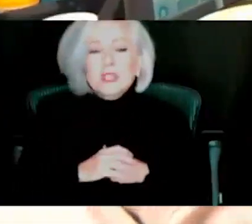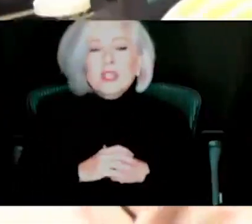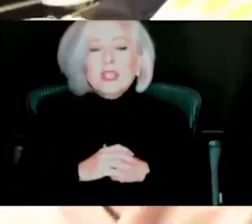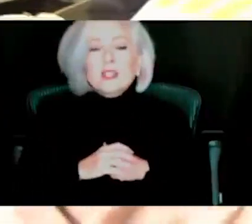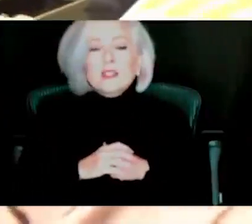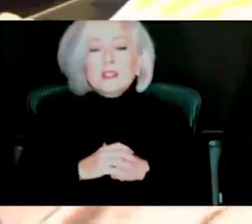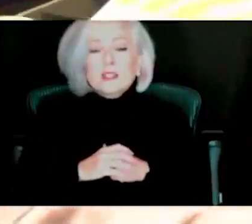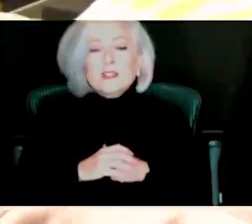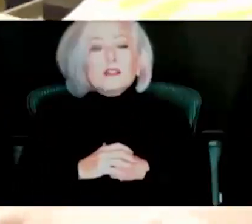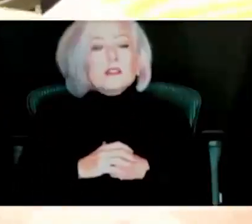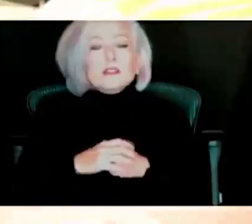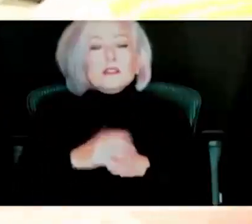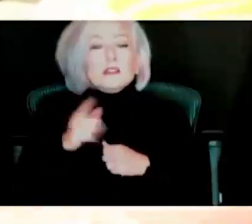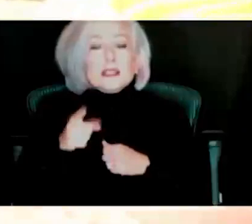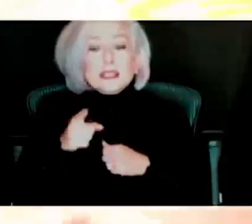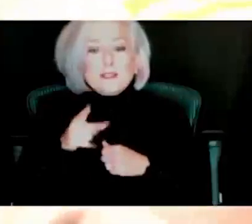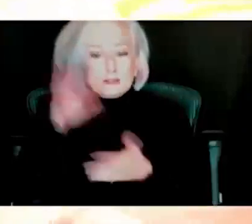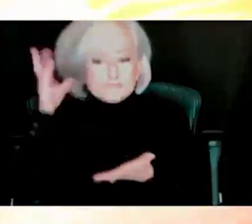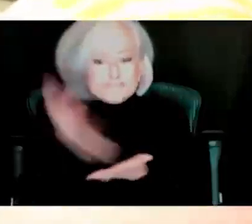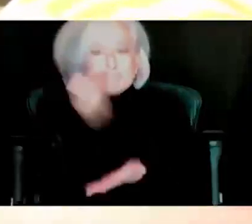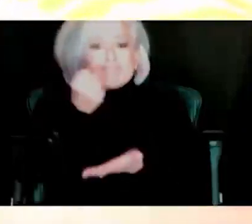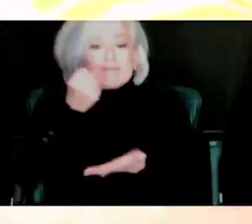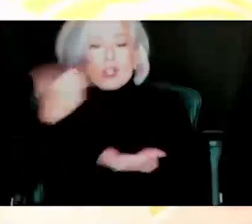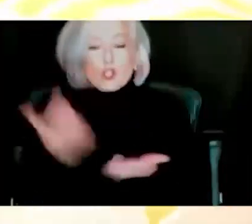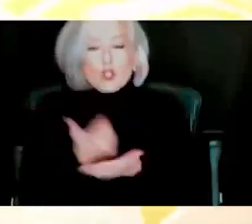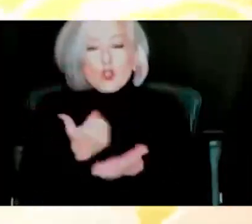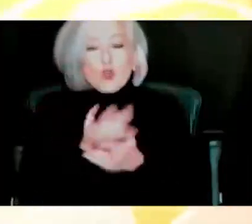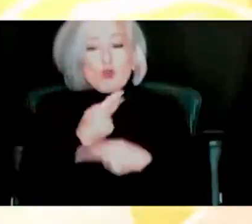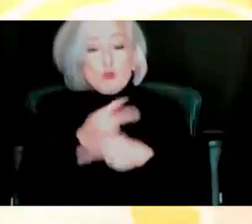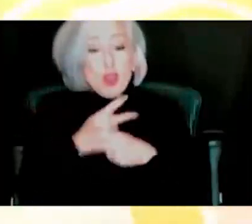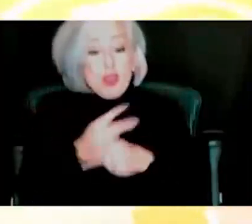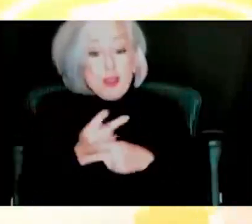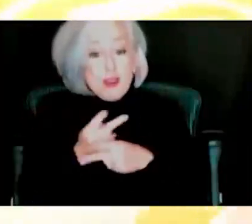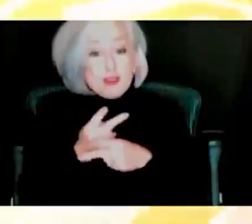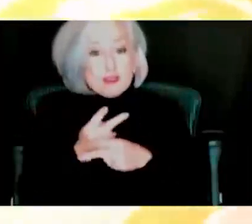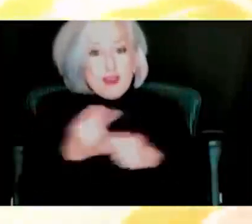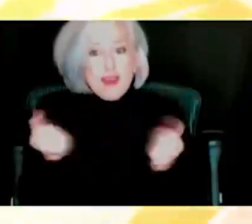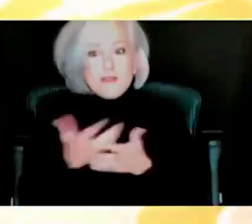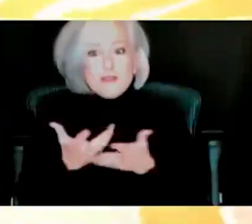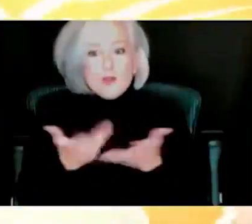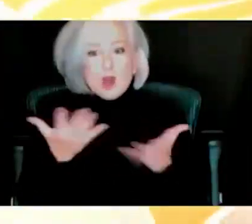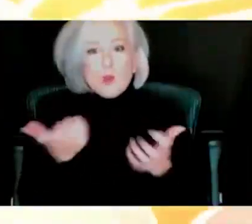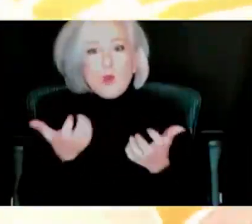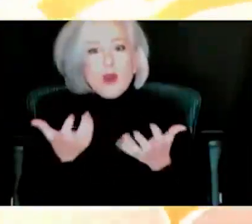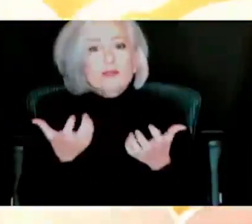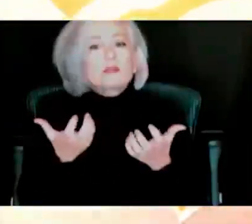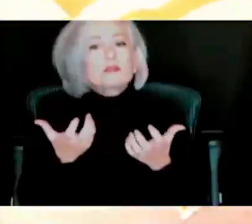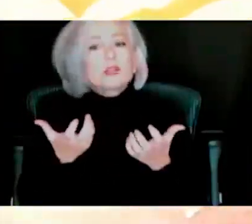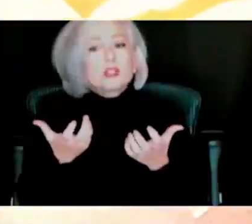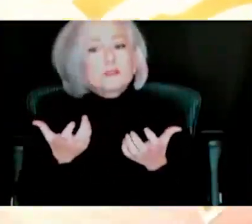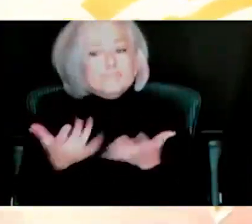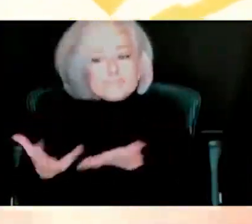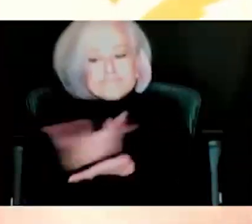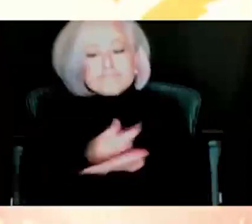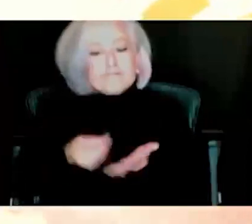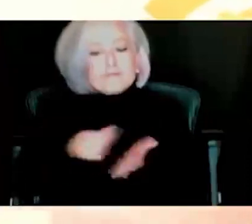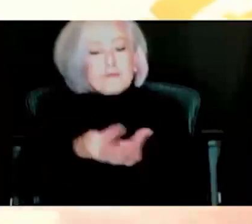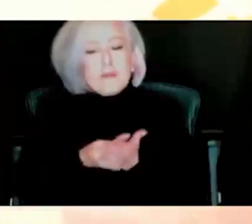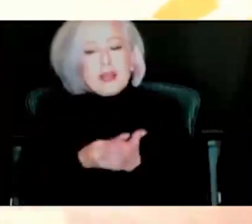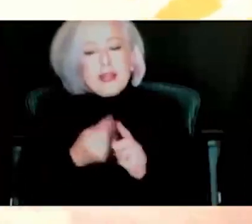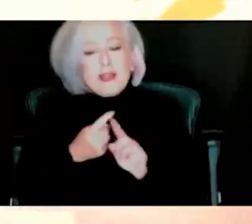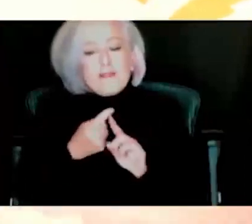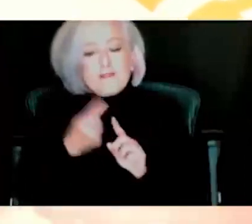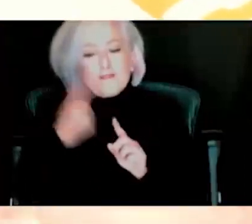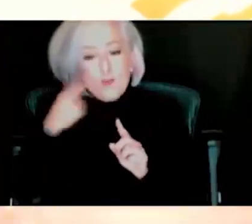Jumping on the hot new products, everybody wants to make money off of our need for